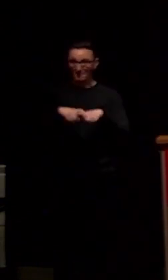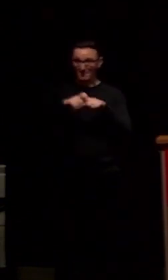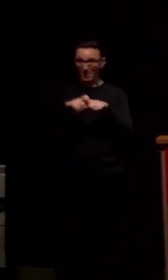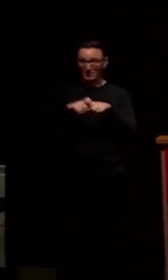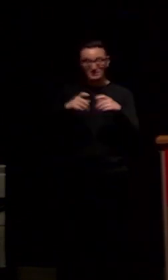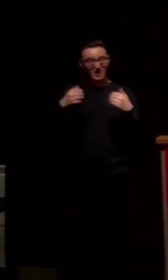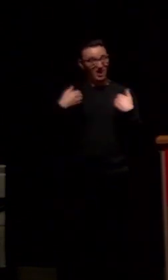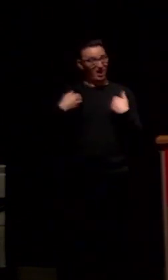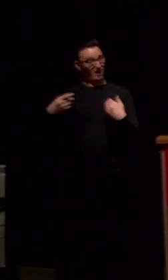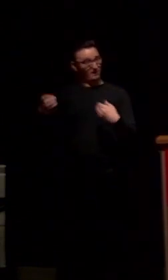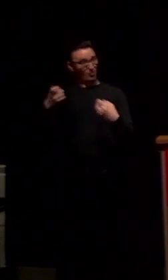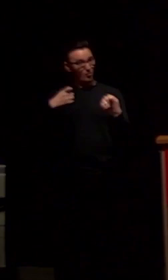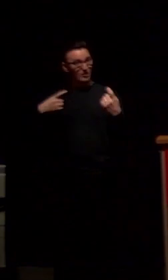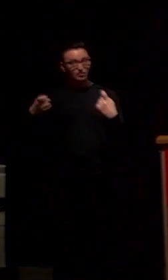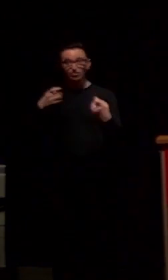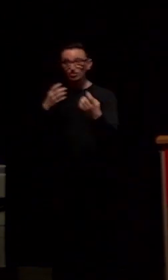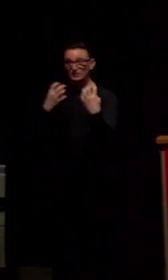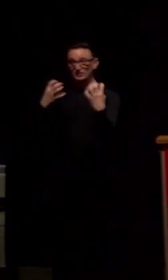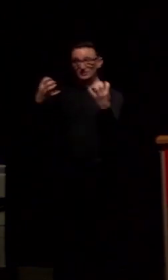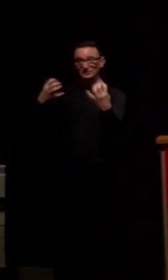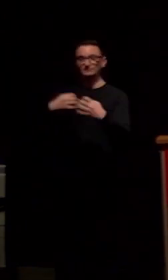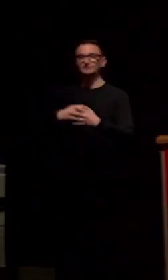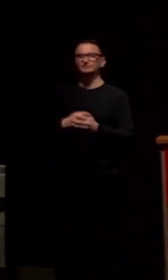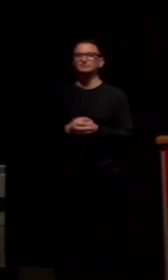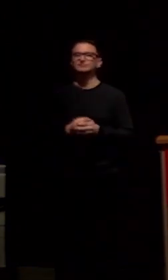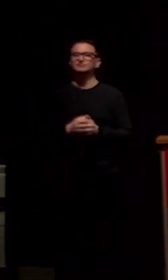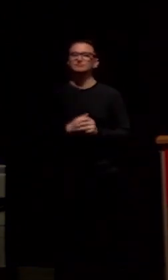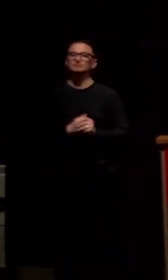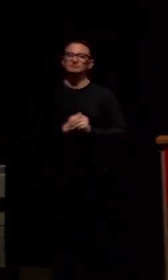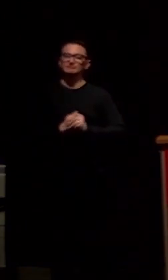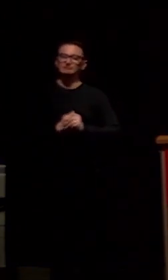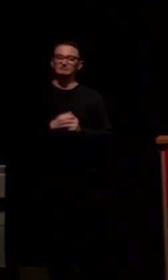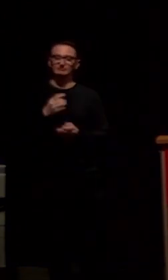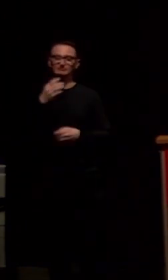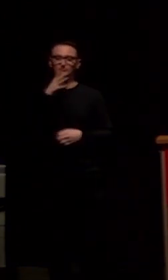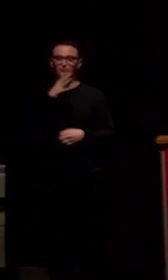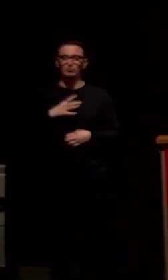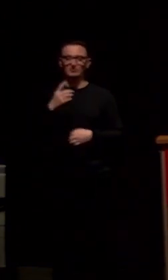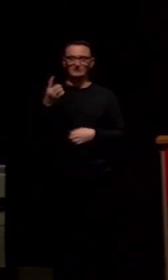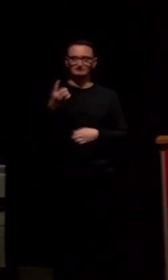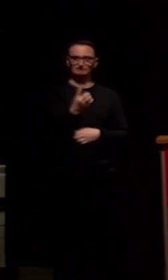the room have questions. Anyone want to come up to the microphone, please?